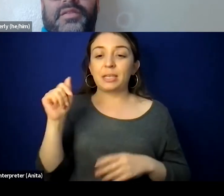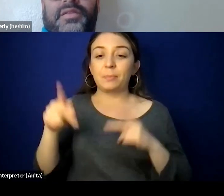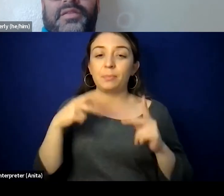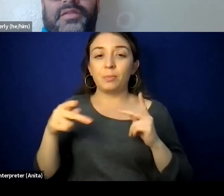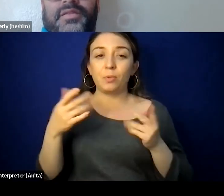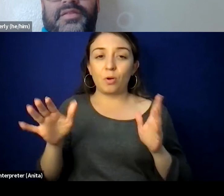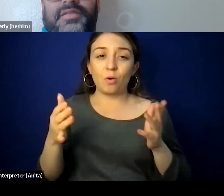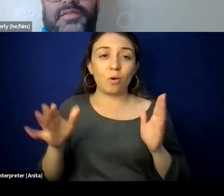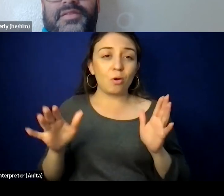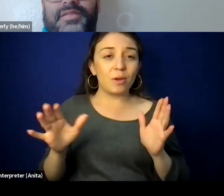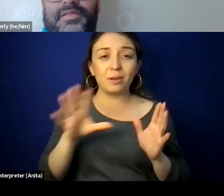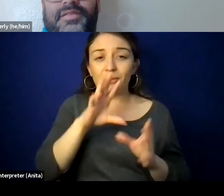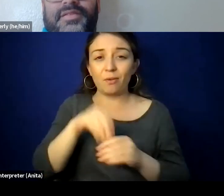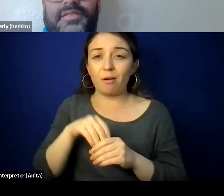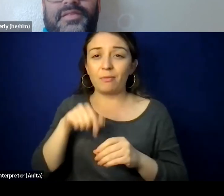philanthropists,